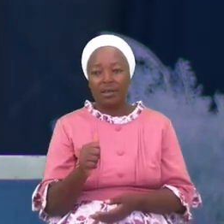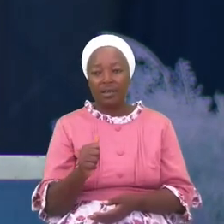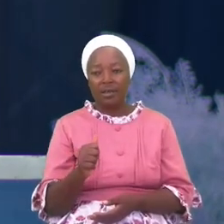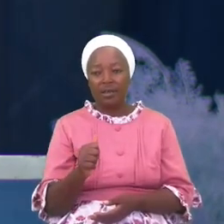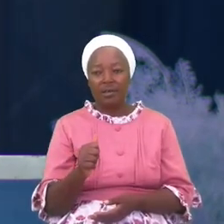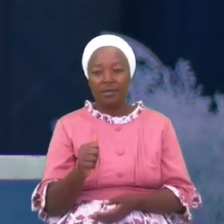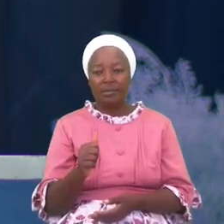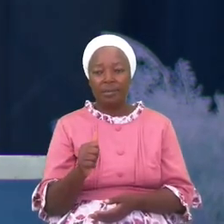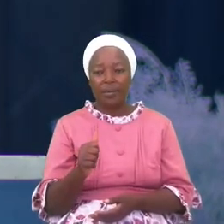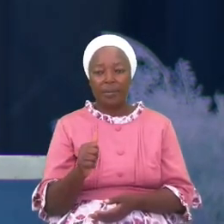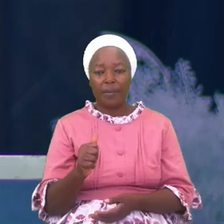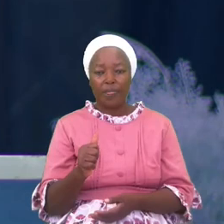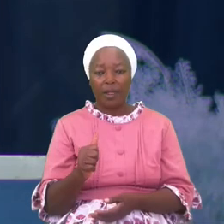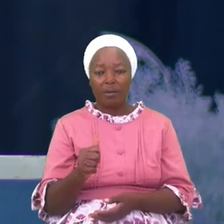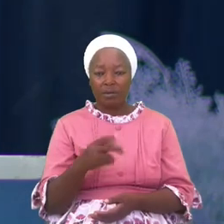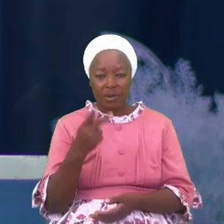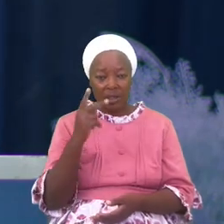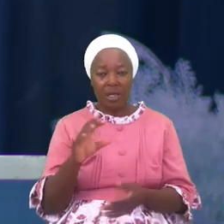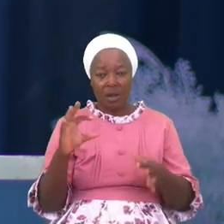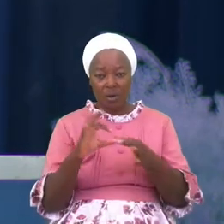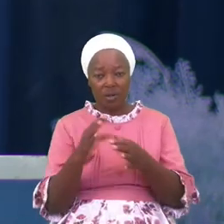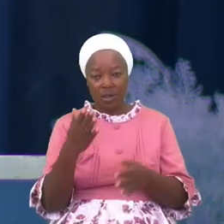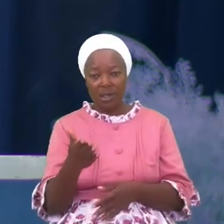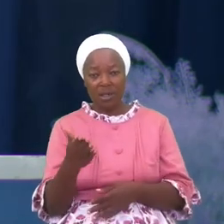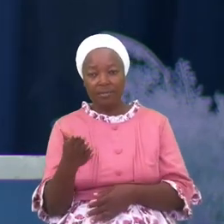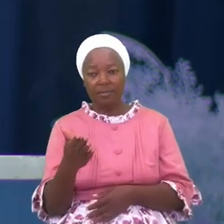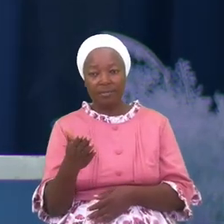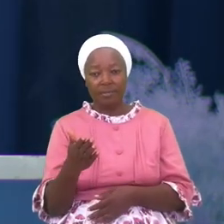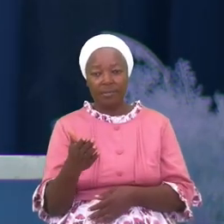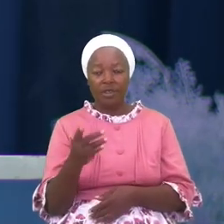below your player, click it and fill the form.